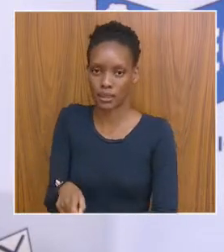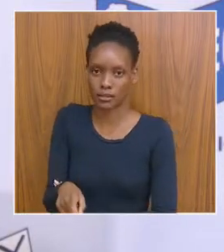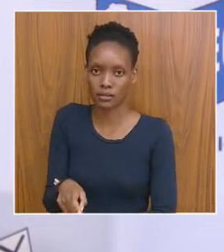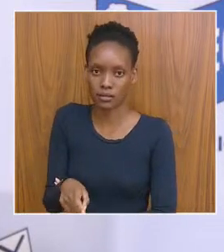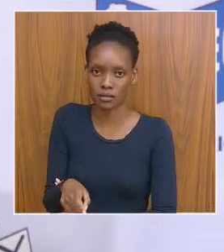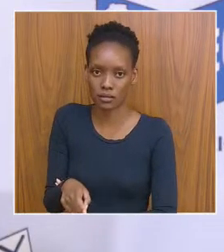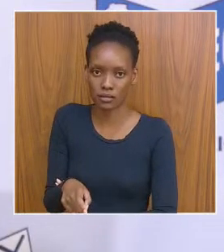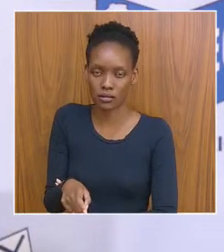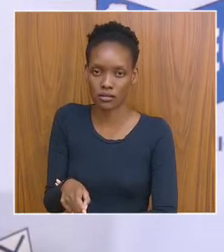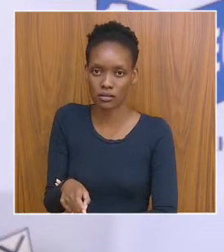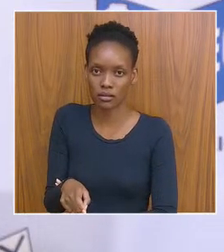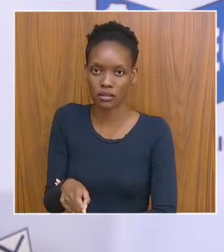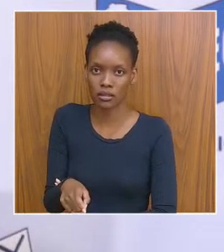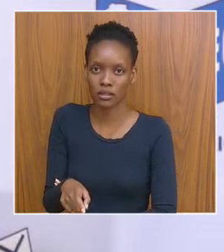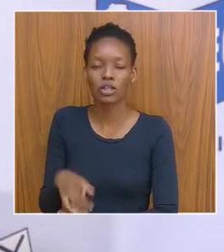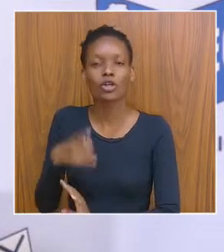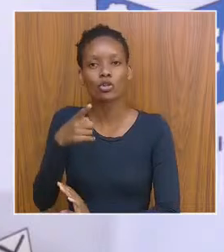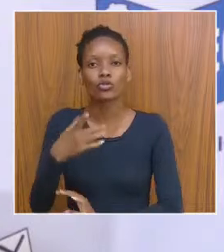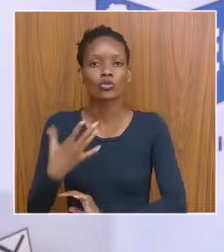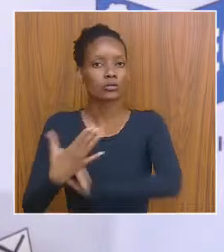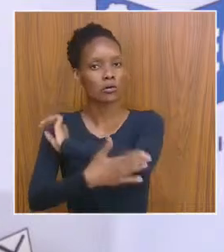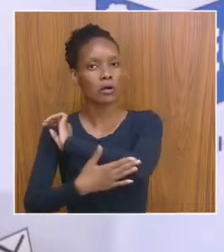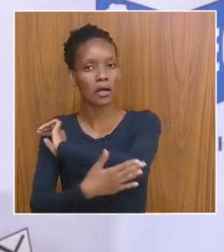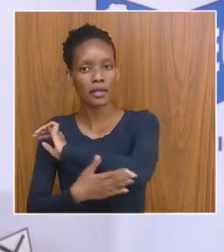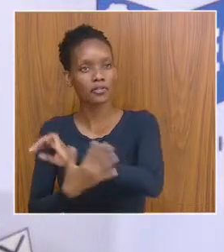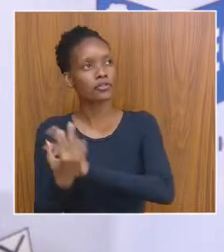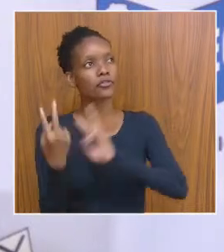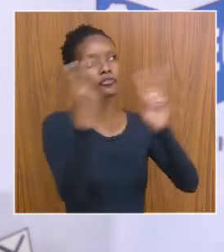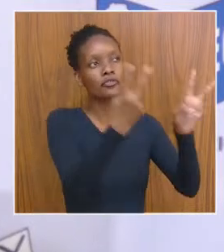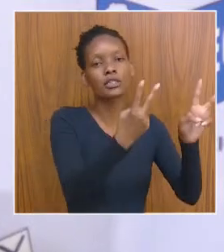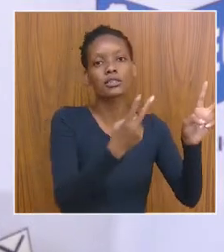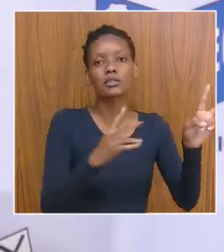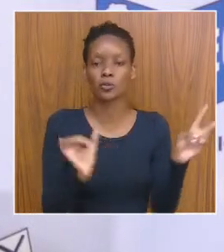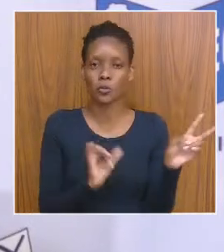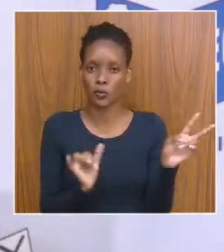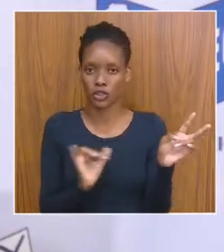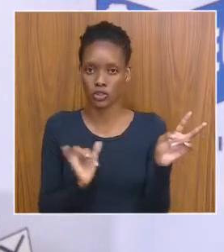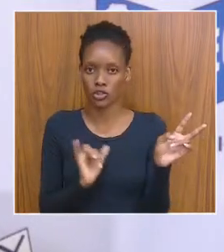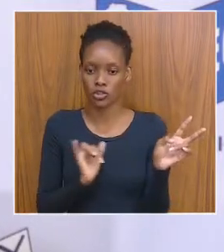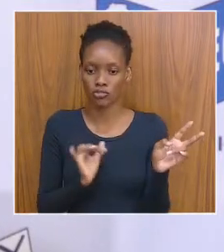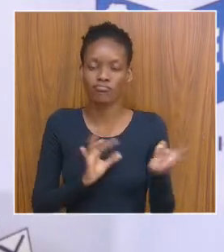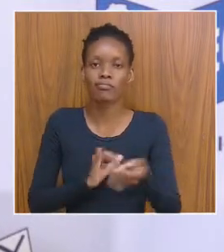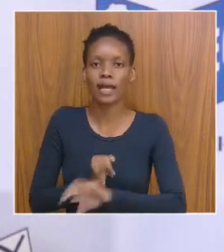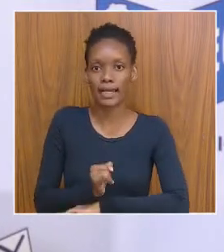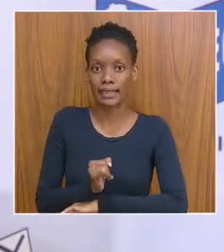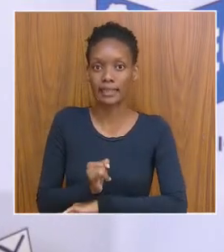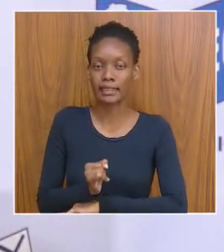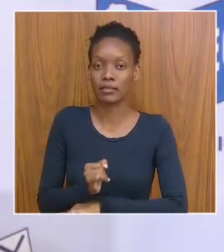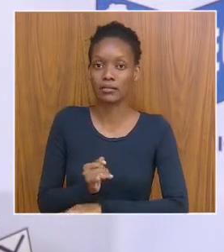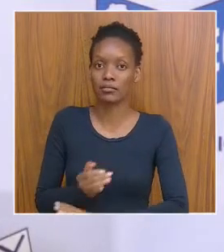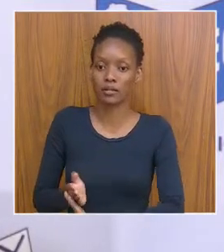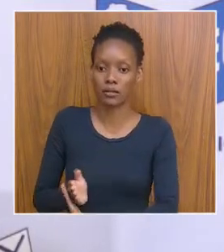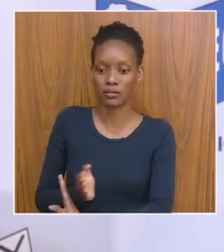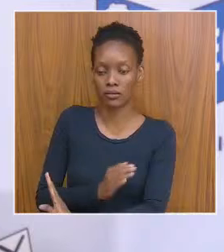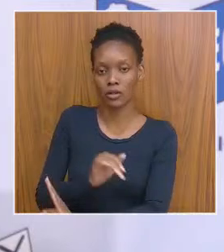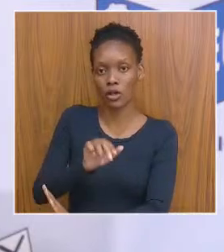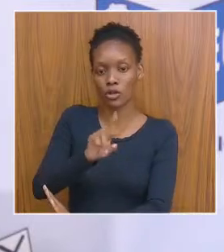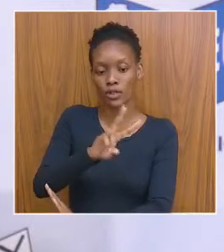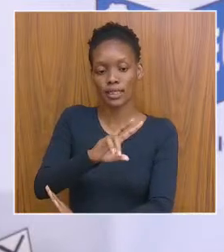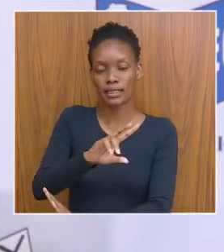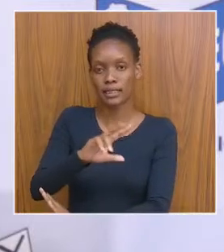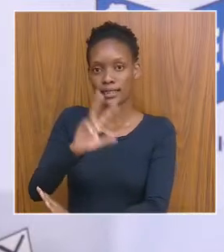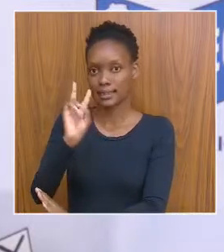relating to the mission where the person intends to vote must do so by the 22nd of